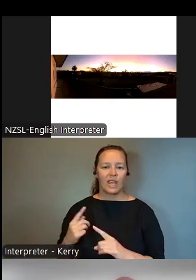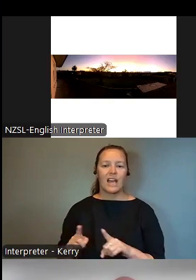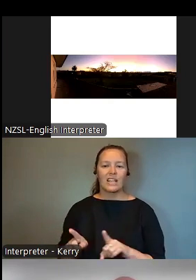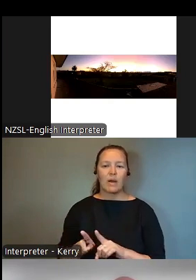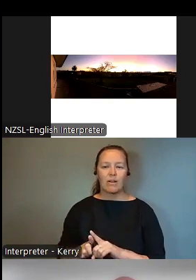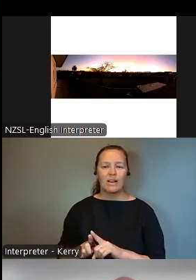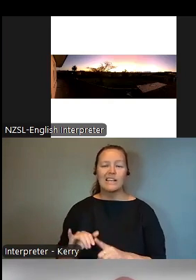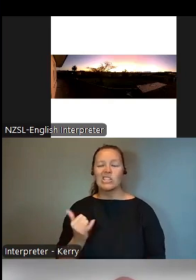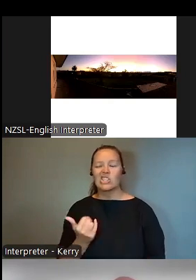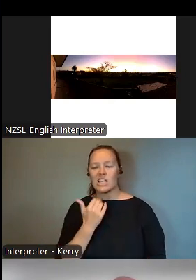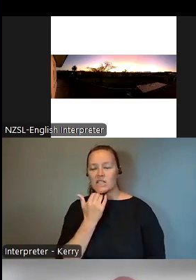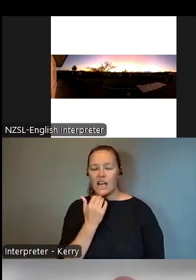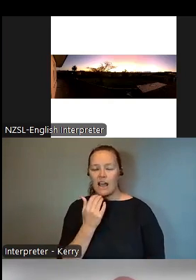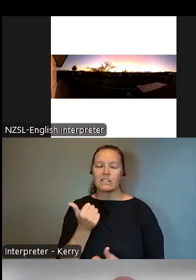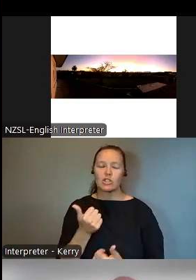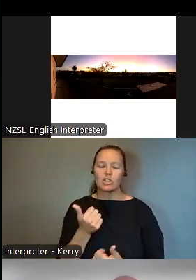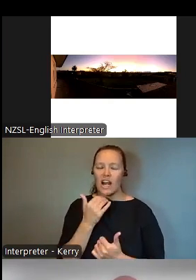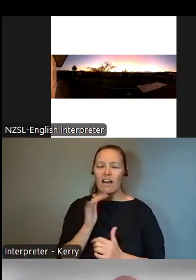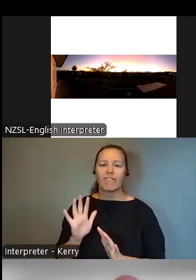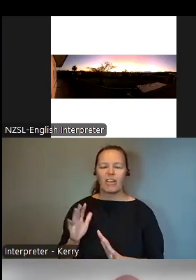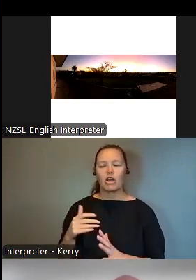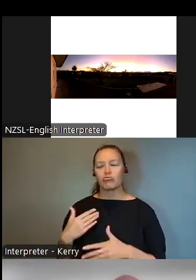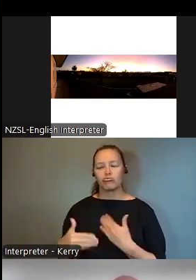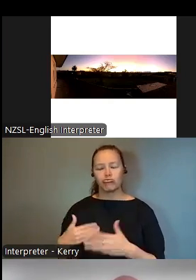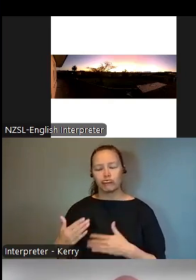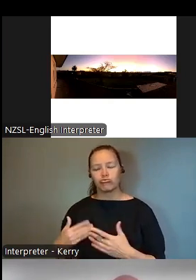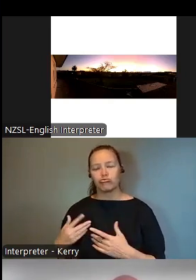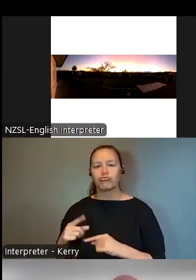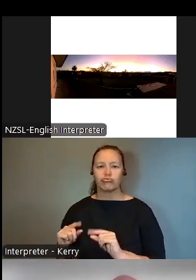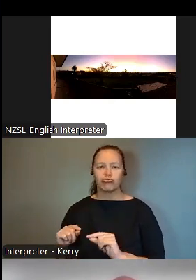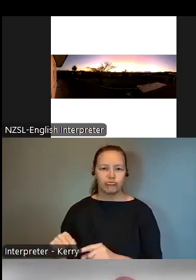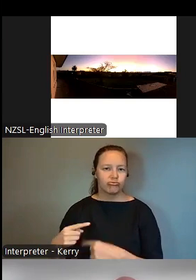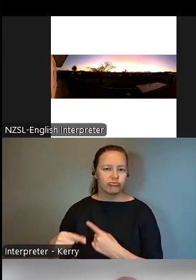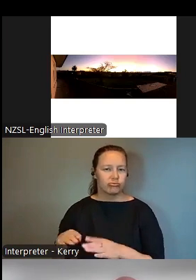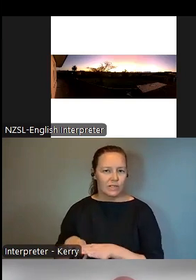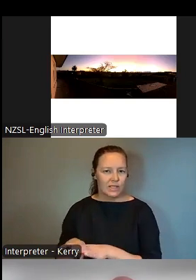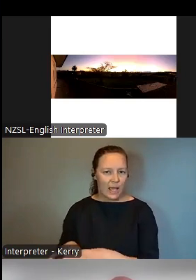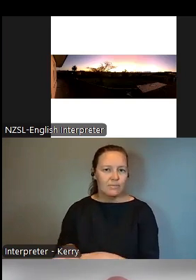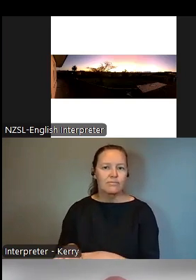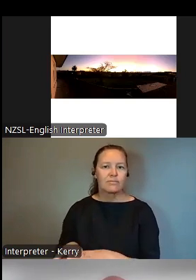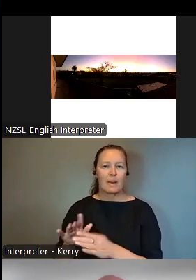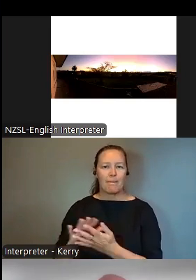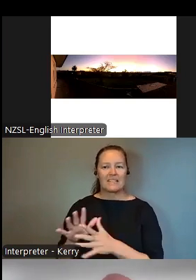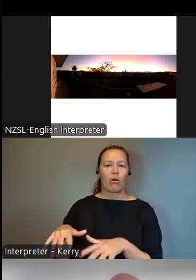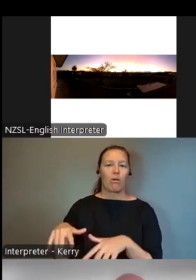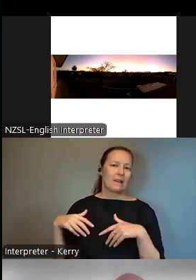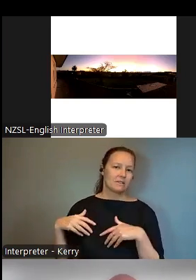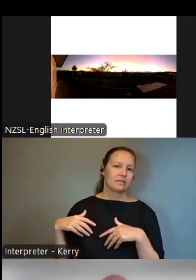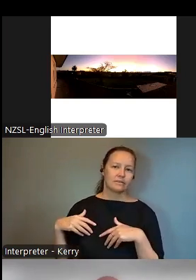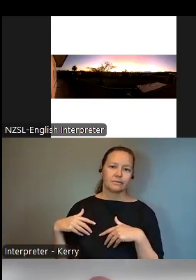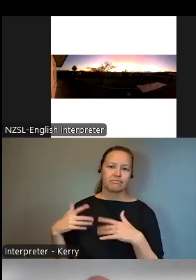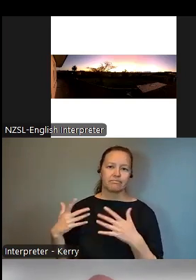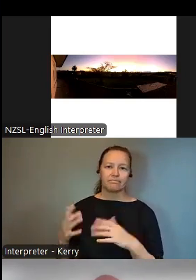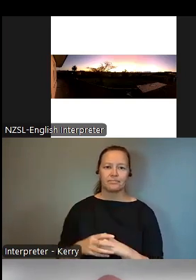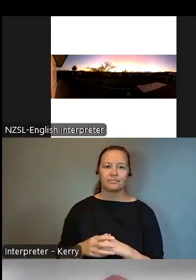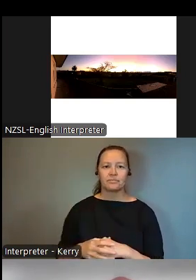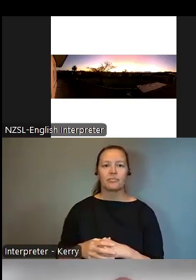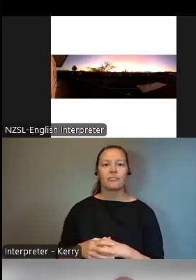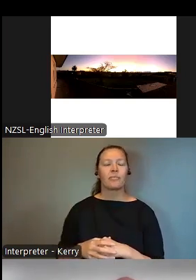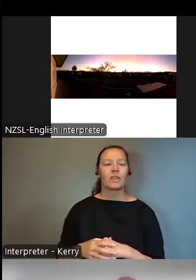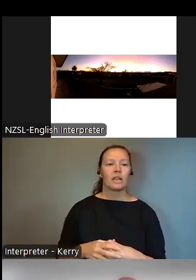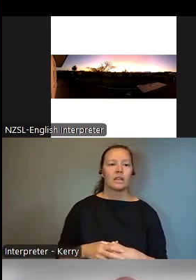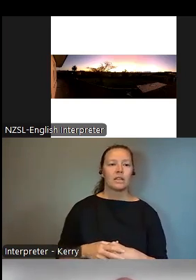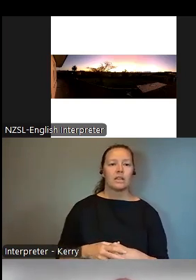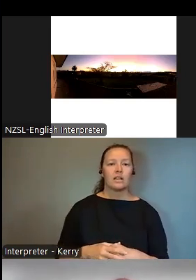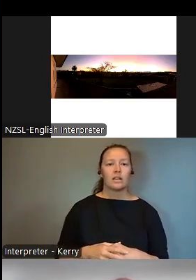enough mentality. This is okay, so why change it? We're complacent. And the metaphor